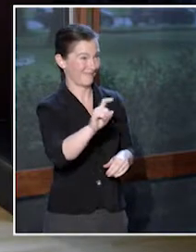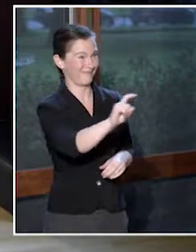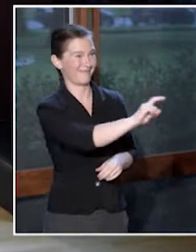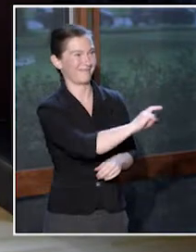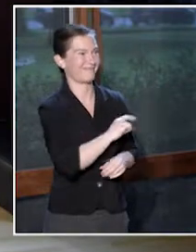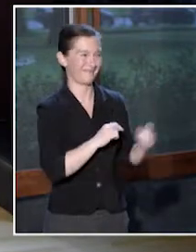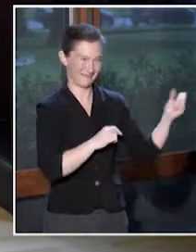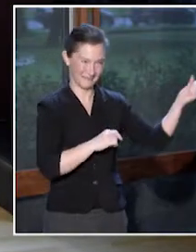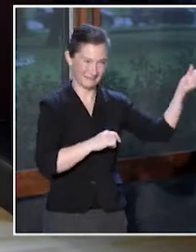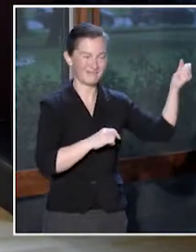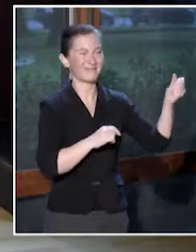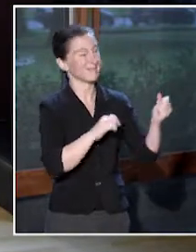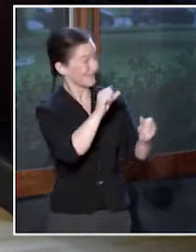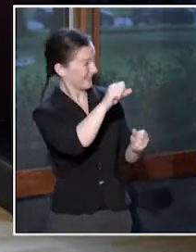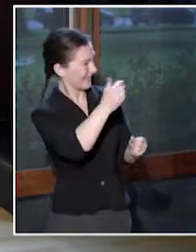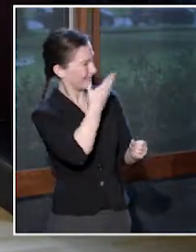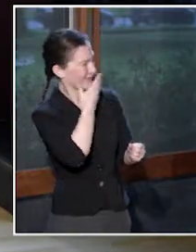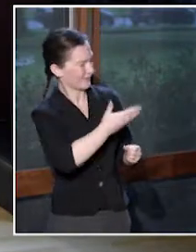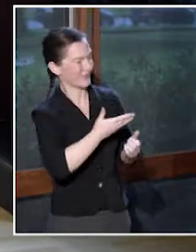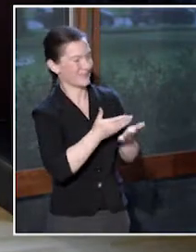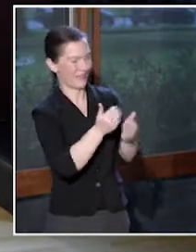Yes? Good. All right.